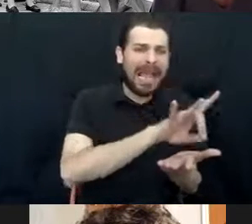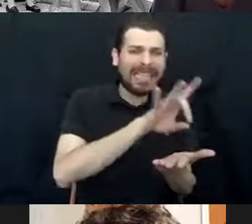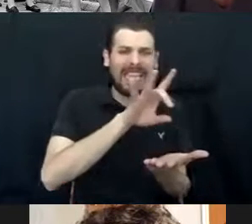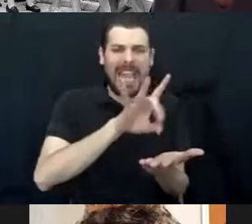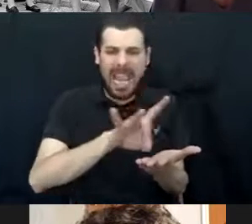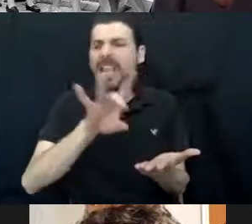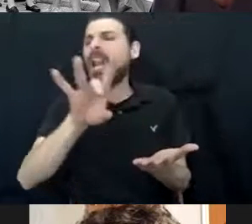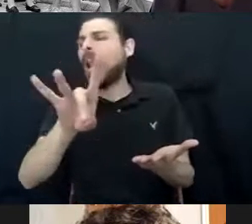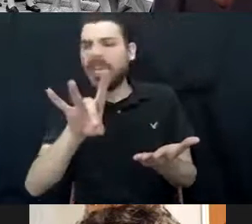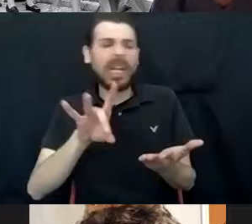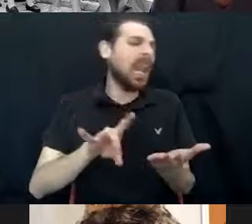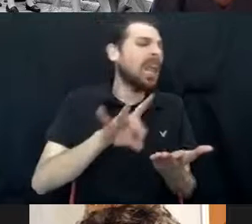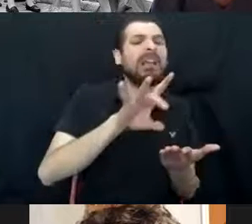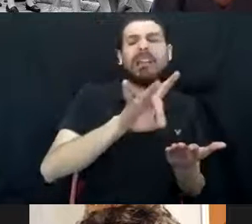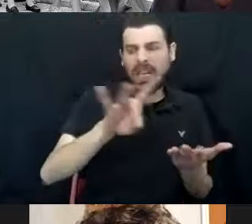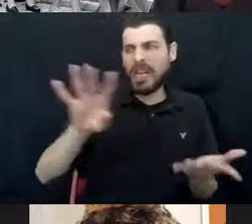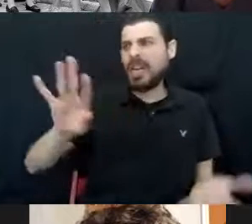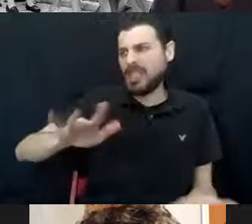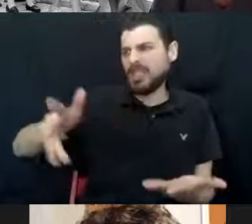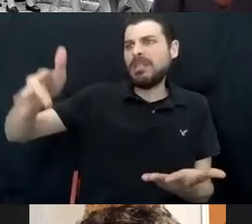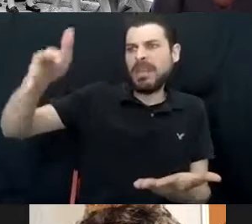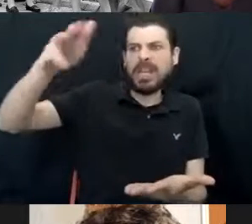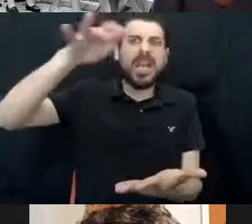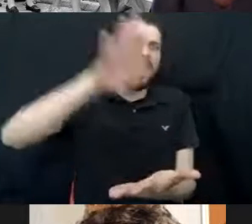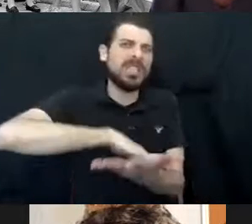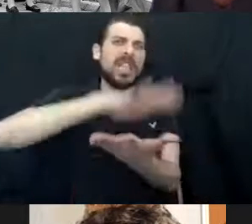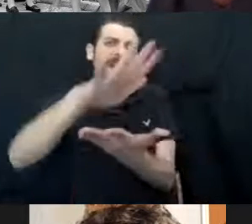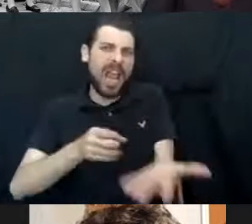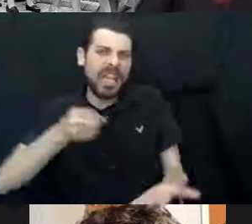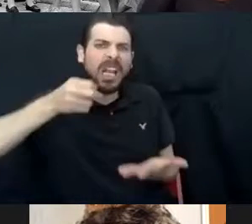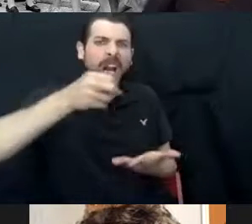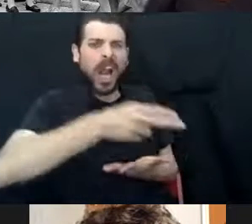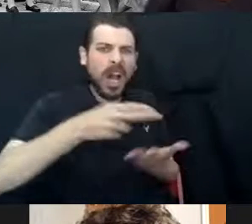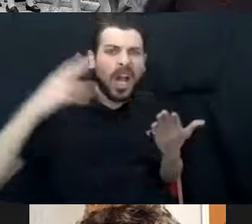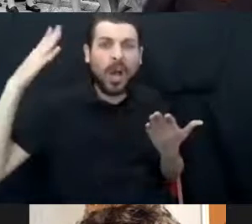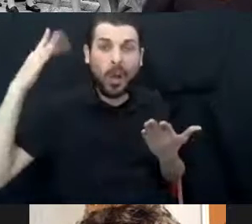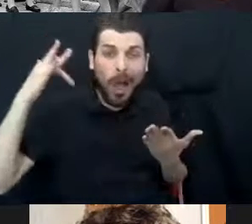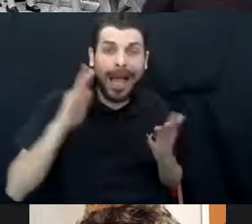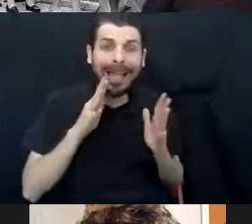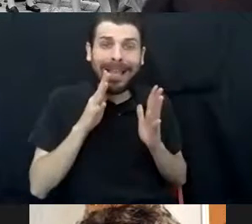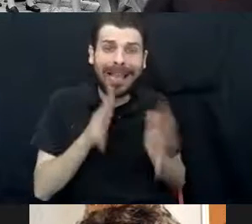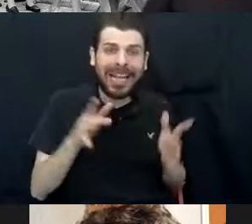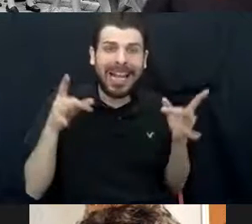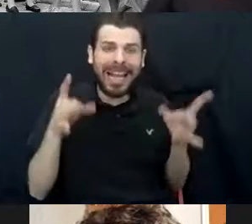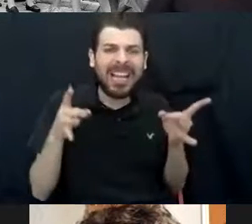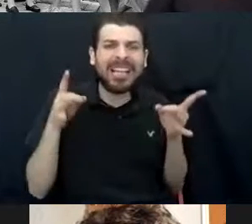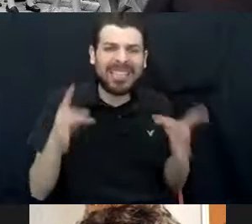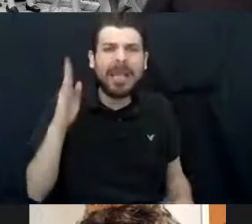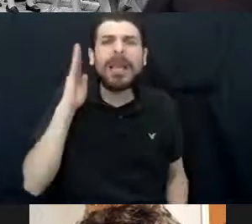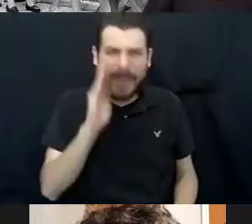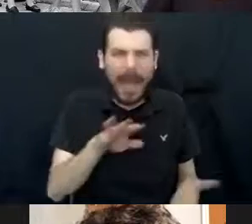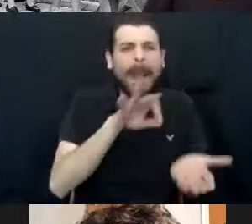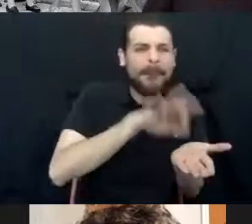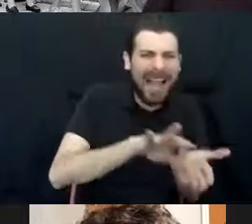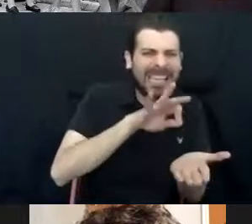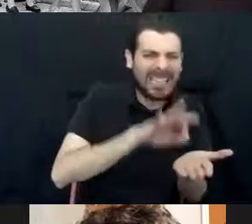eight. They were thrown in because of hate. They're gonna count them